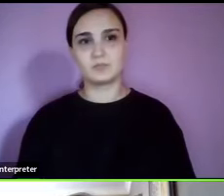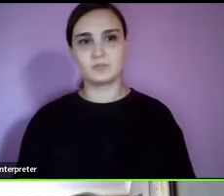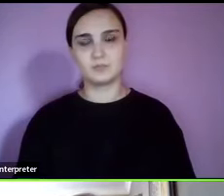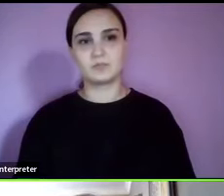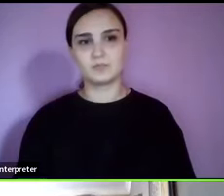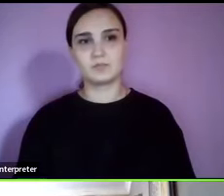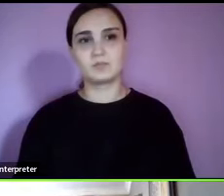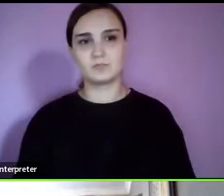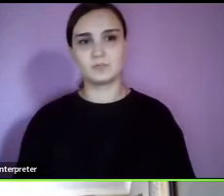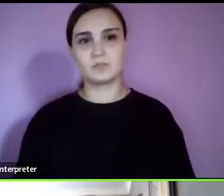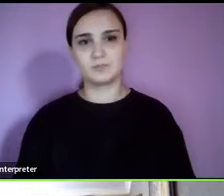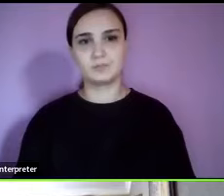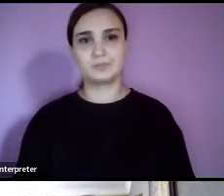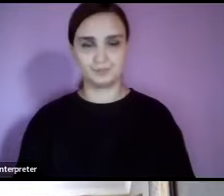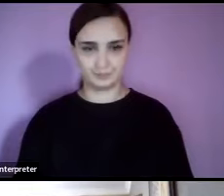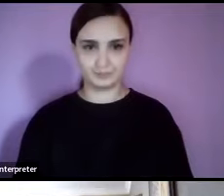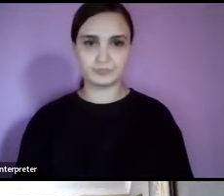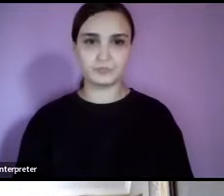that situation.